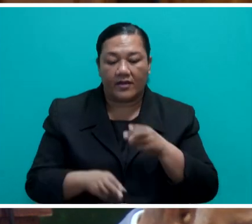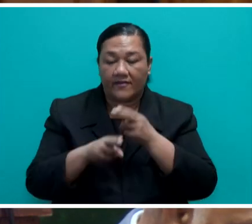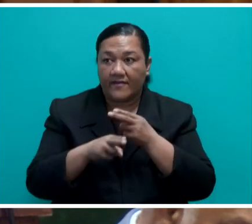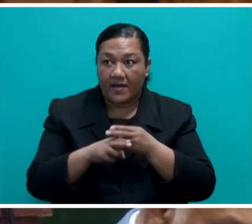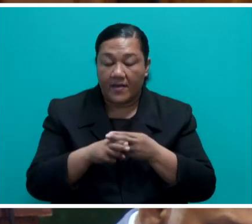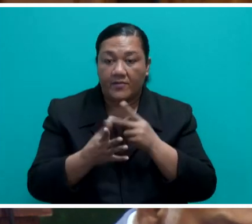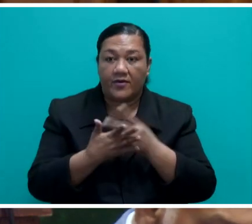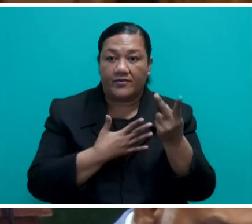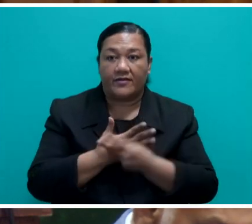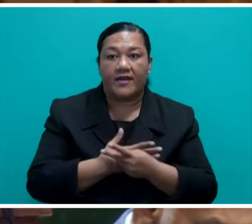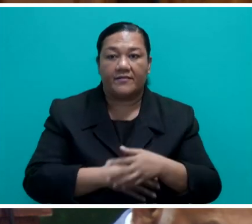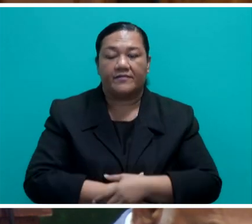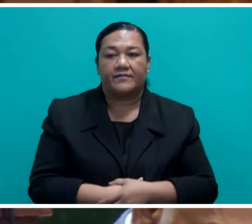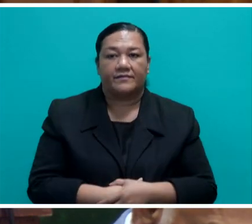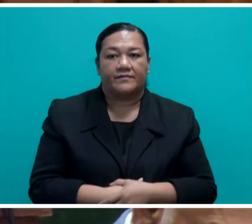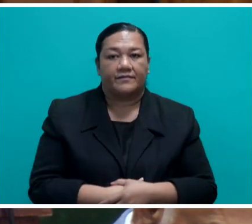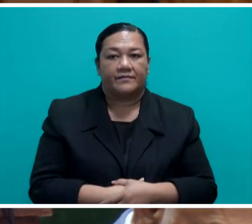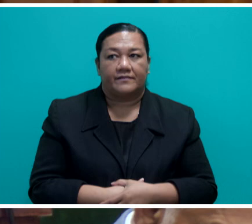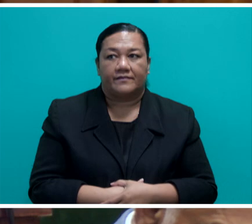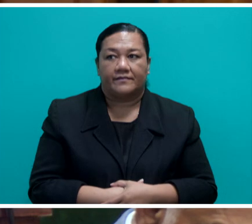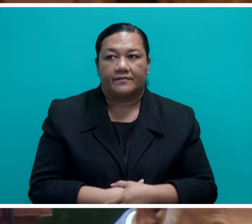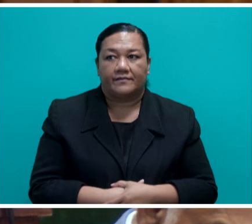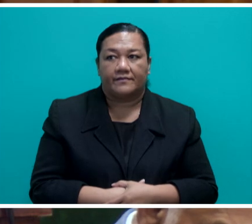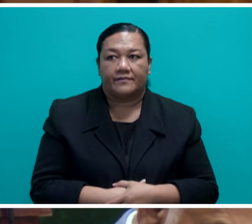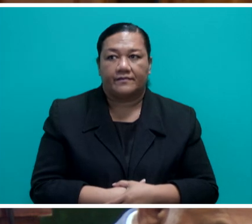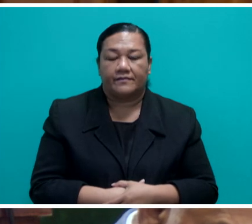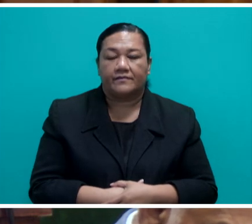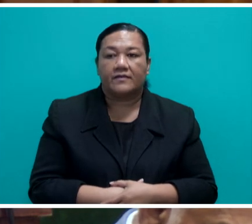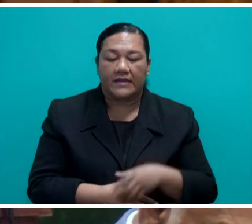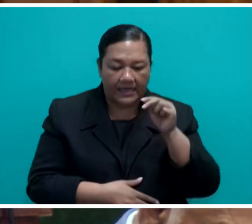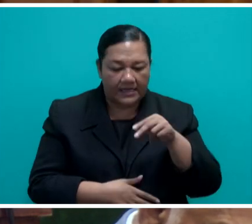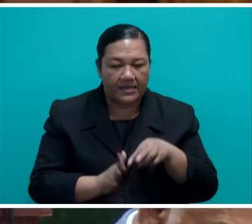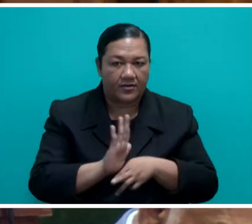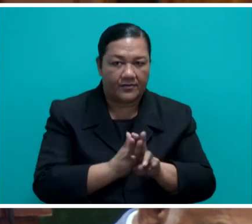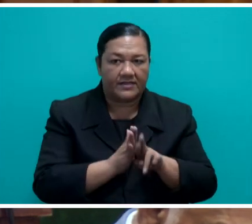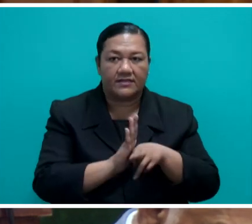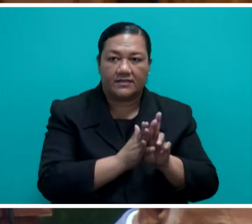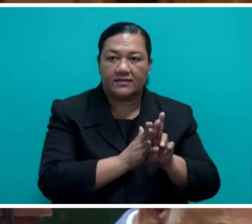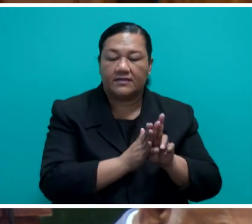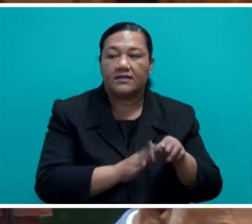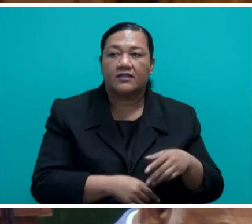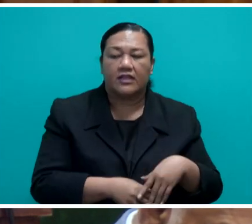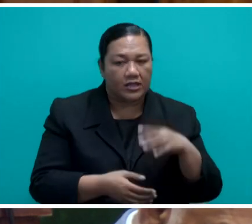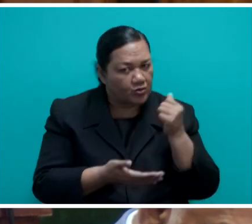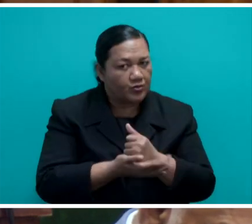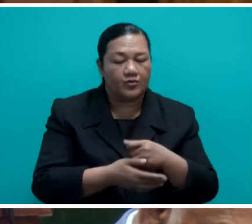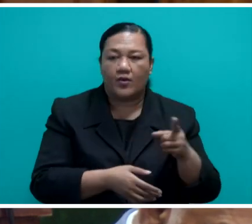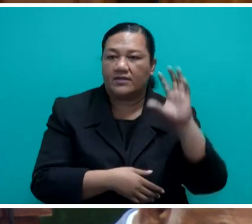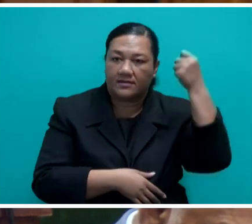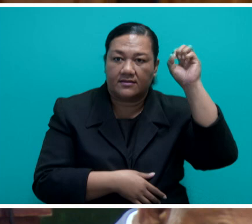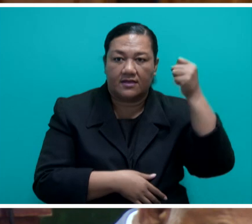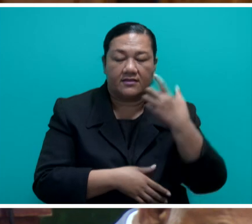Division. The aim is to bolster resilience, safeguard livelihoods, and ensure success